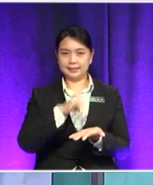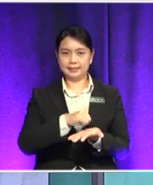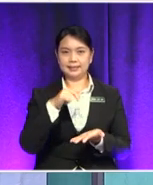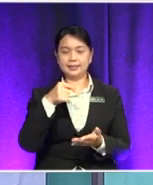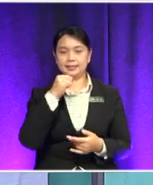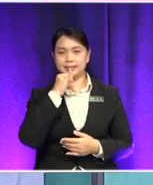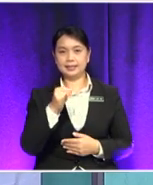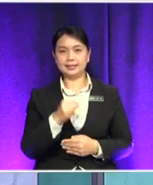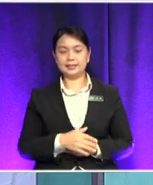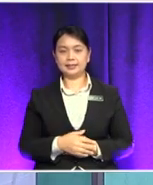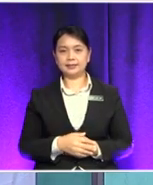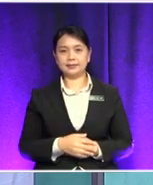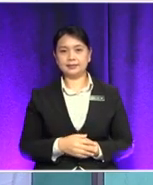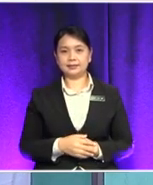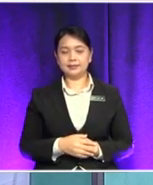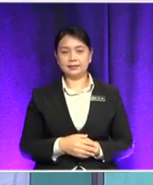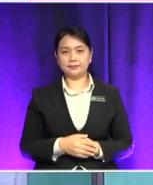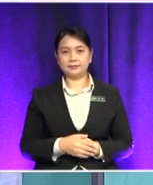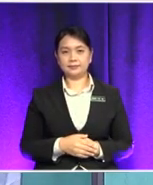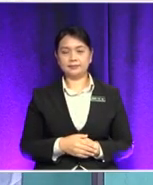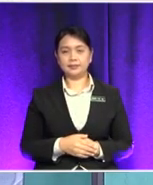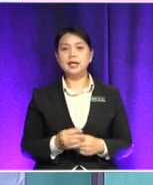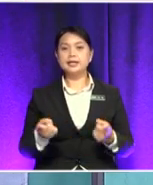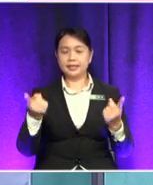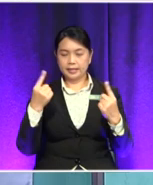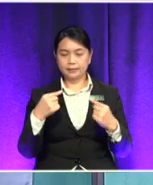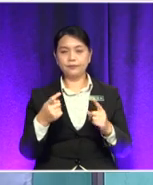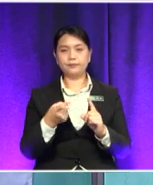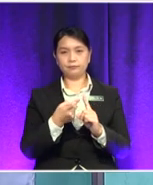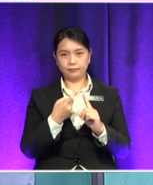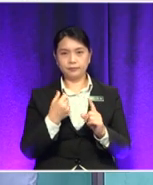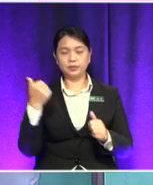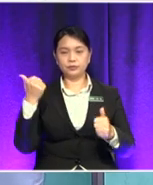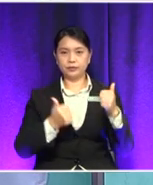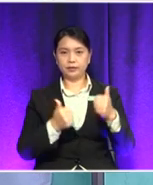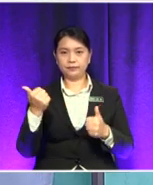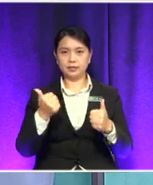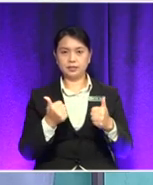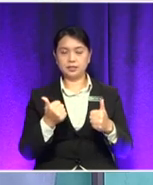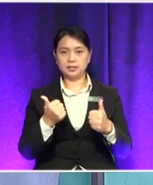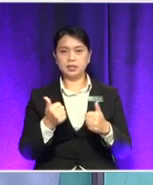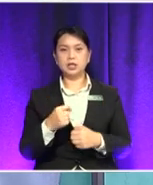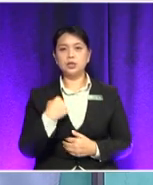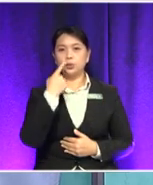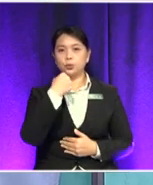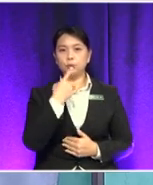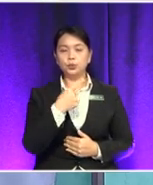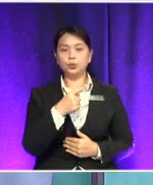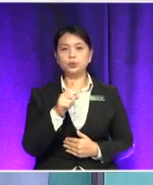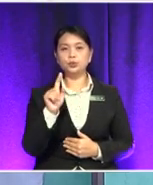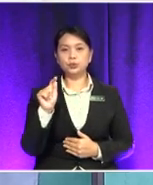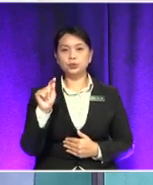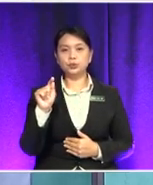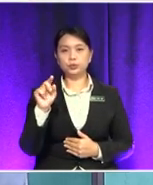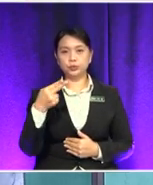the litter came from the irresponsible driver who threw the rubbish. It's supposed to be who threw the rubbish. It's supposed to be past tense,